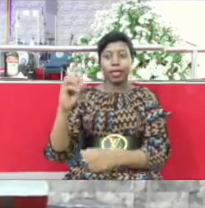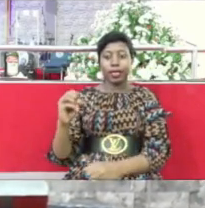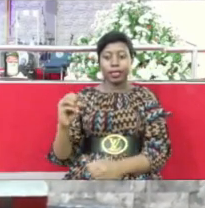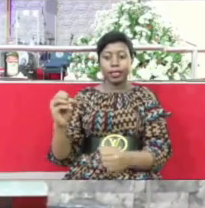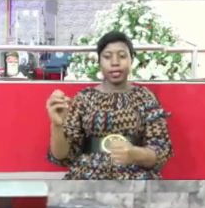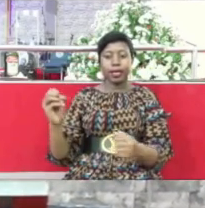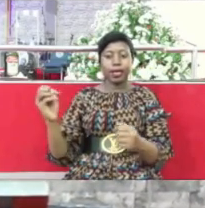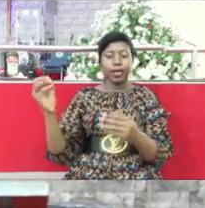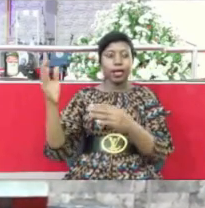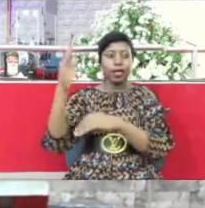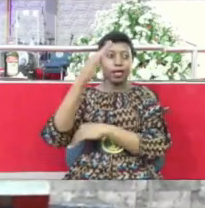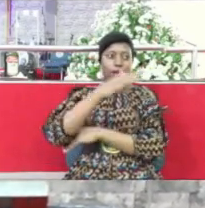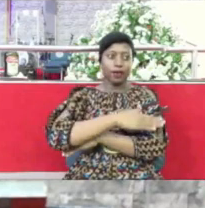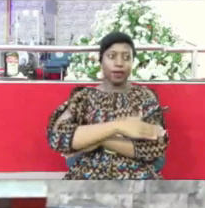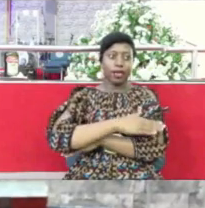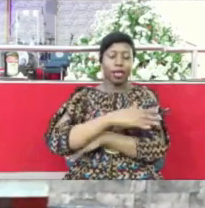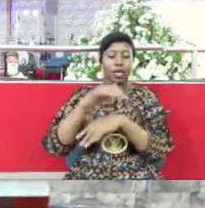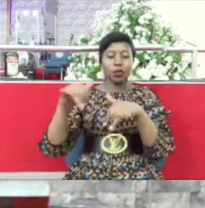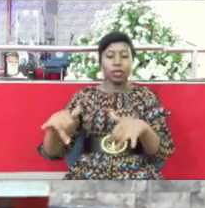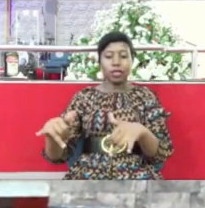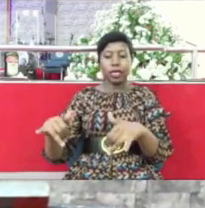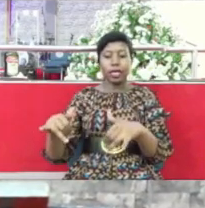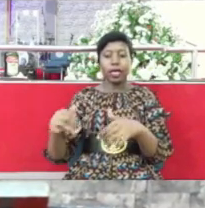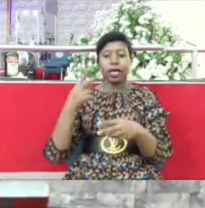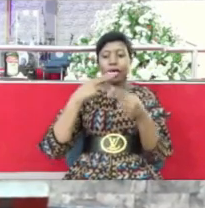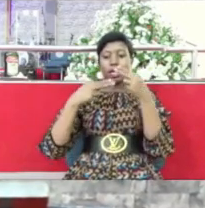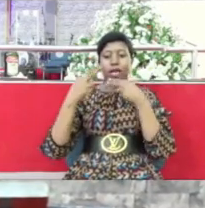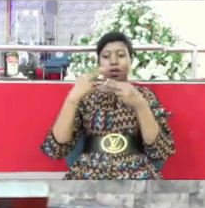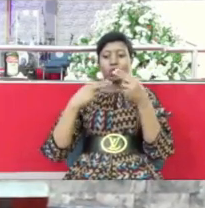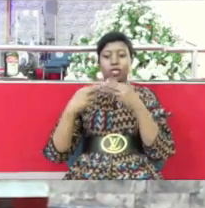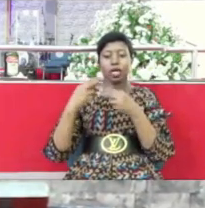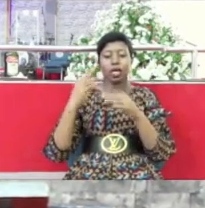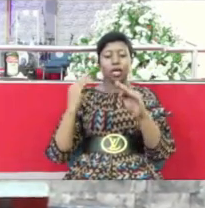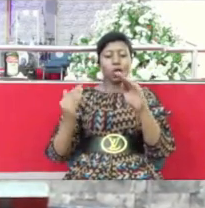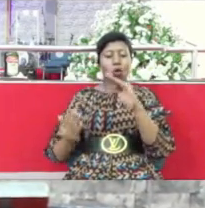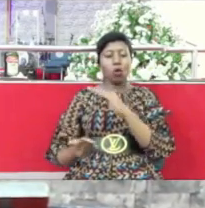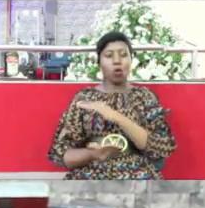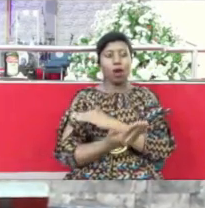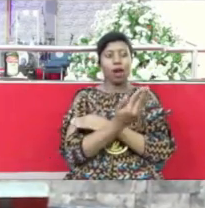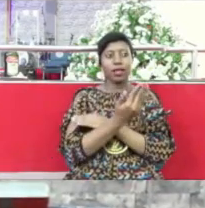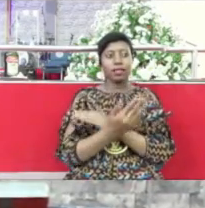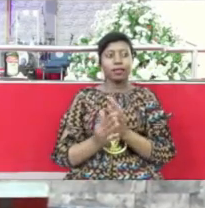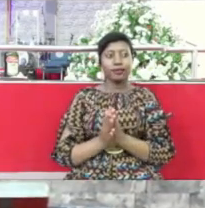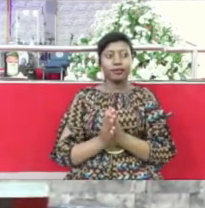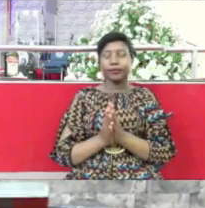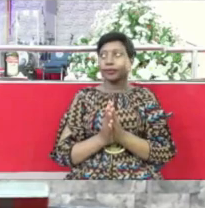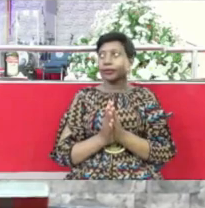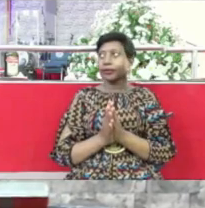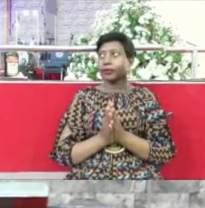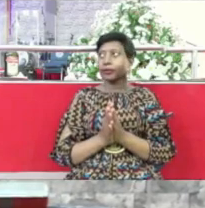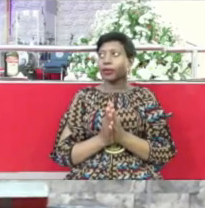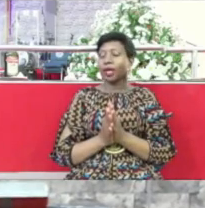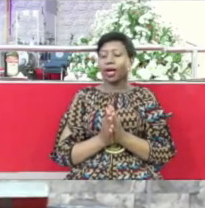And we had to stay in a hotel there the whole night. Tunaishi katika when the business ended, we were left there and it was very